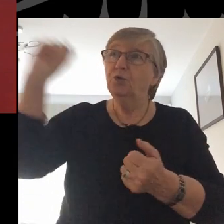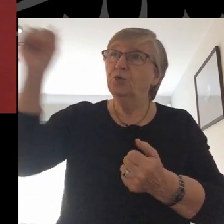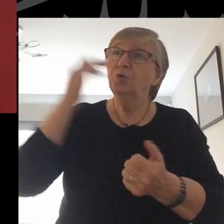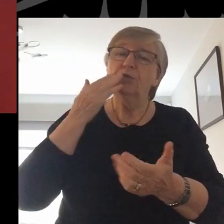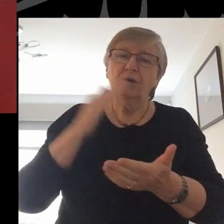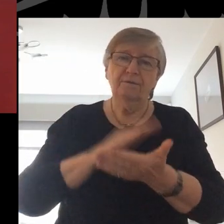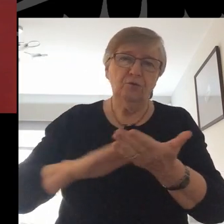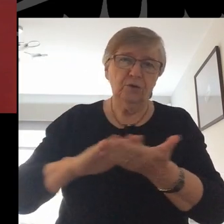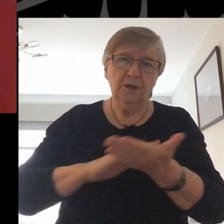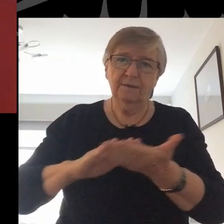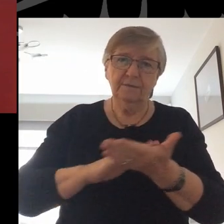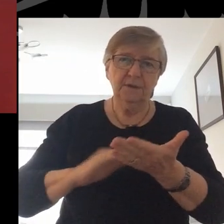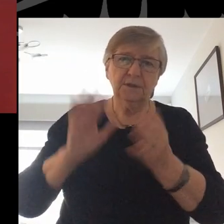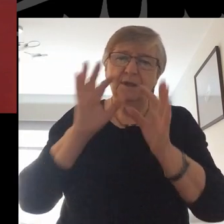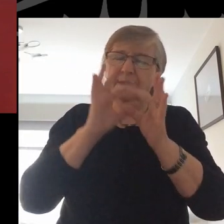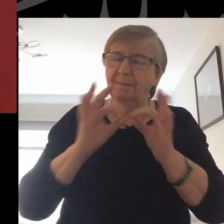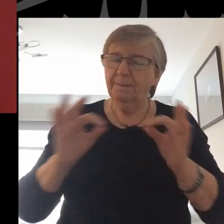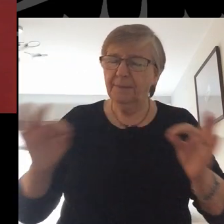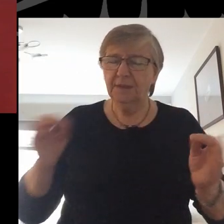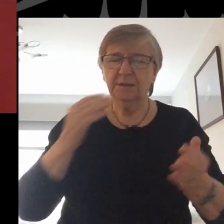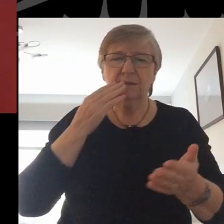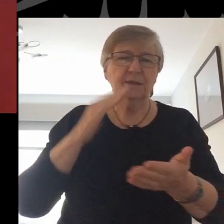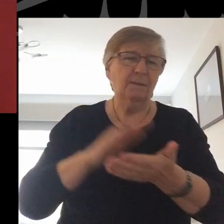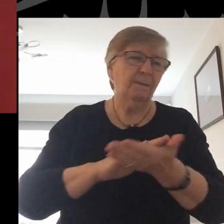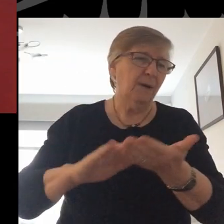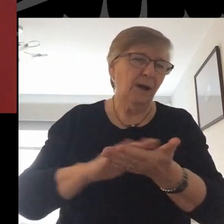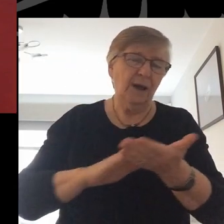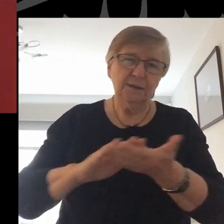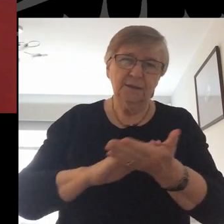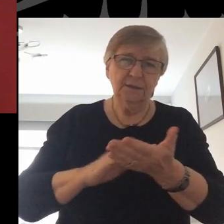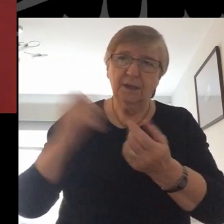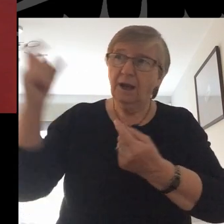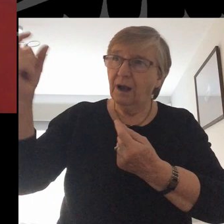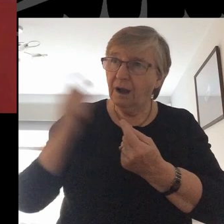of the peace and the pardon that comes in and through Christ.